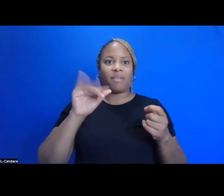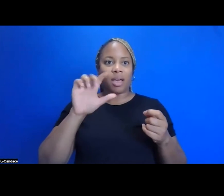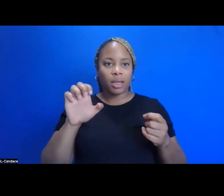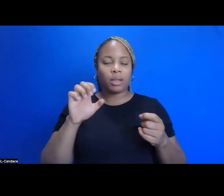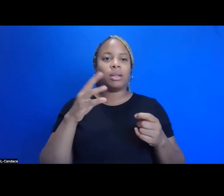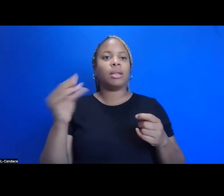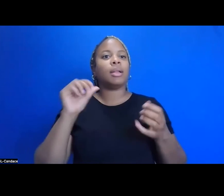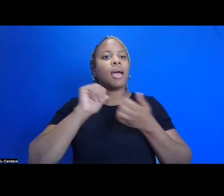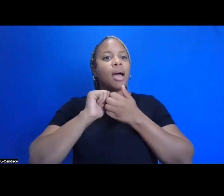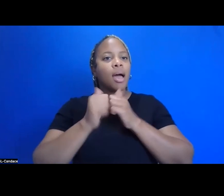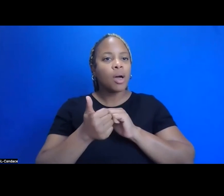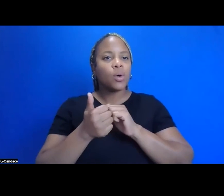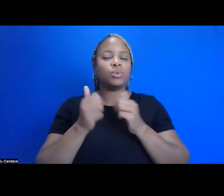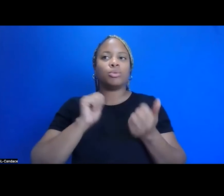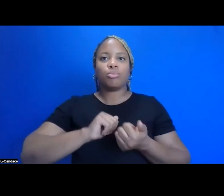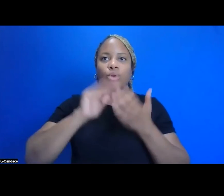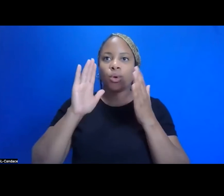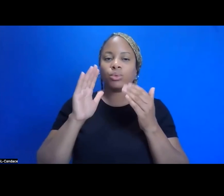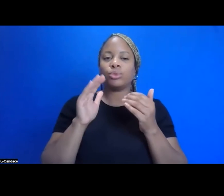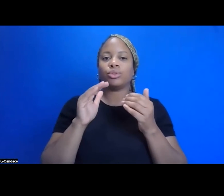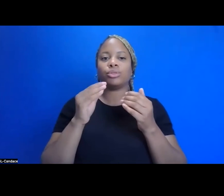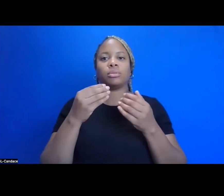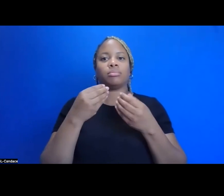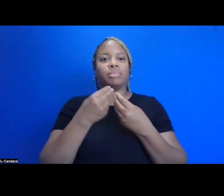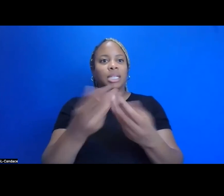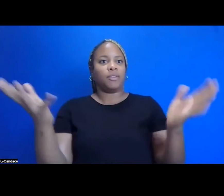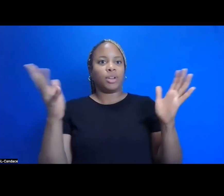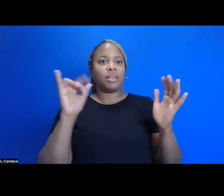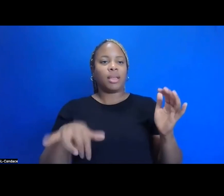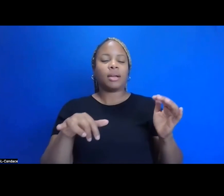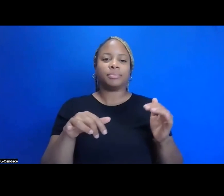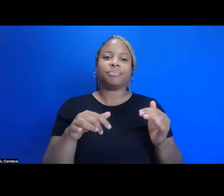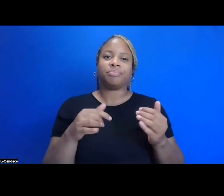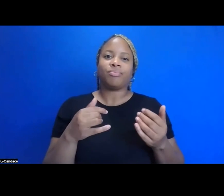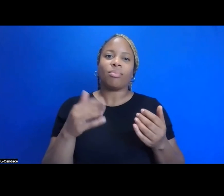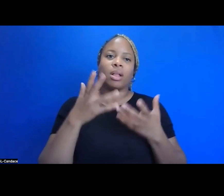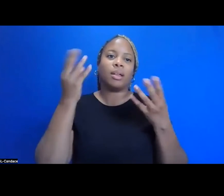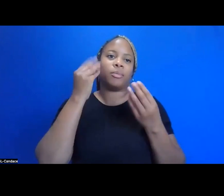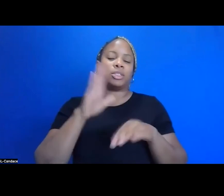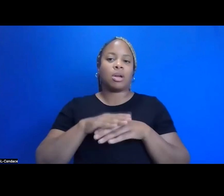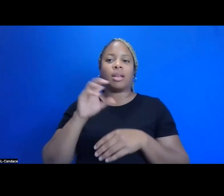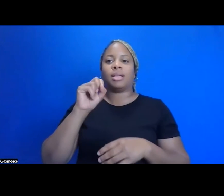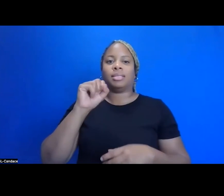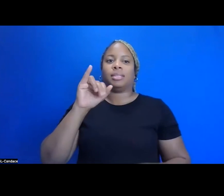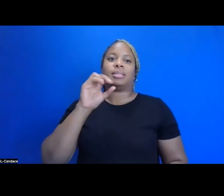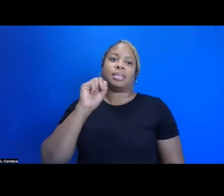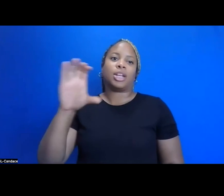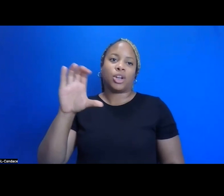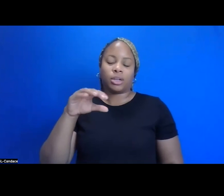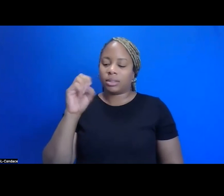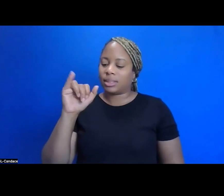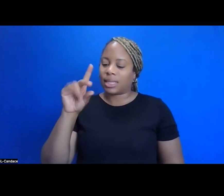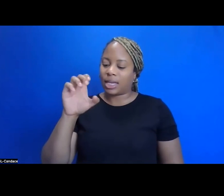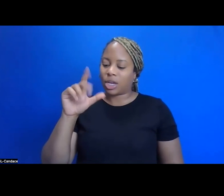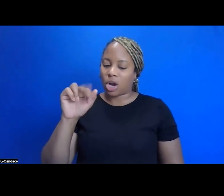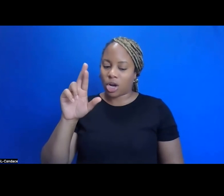how to approach delivering them in lots of ways, there's lots of information on Sidecard. But again, we will